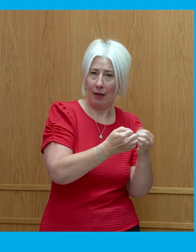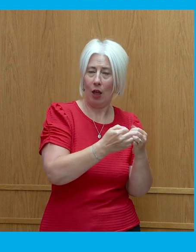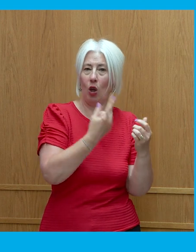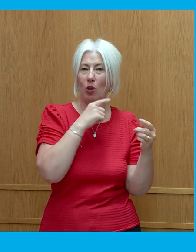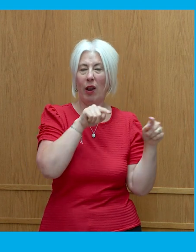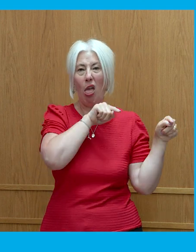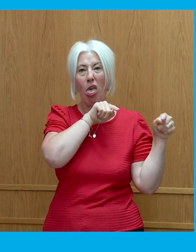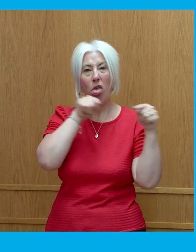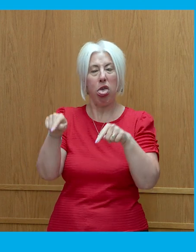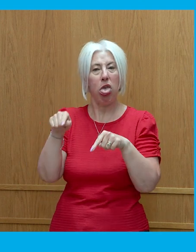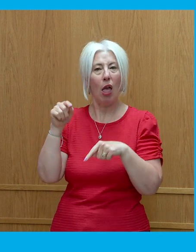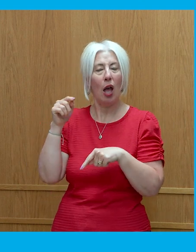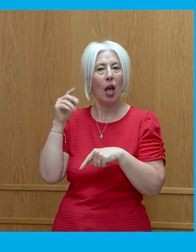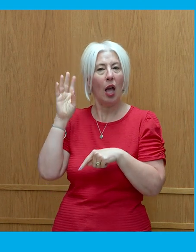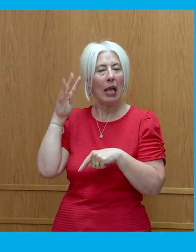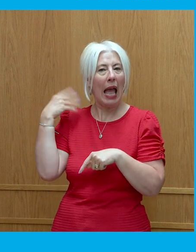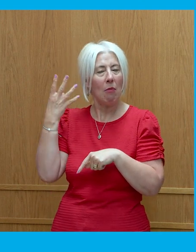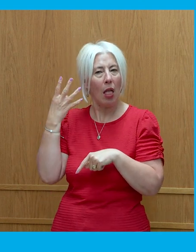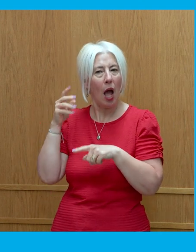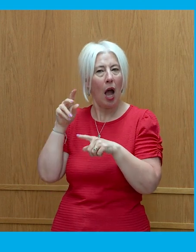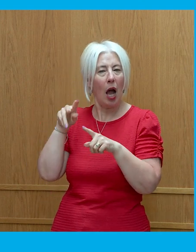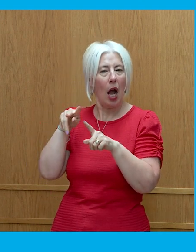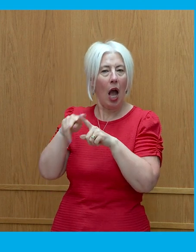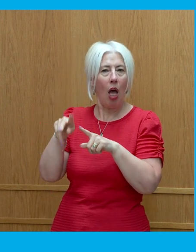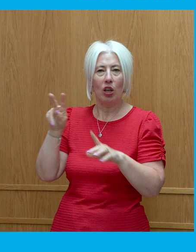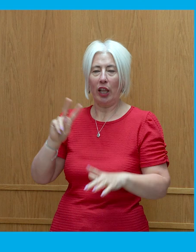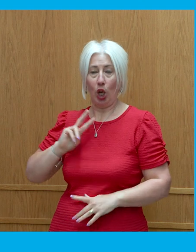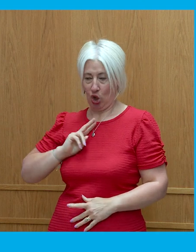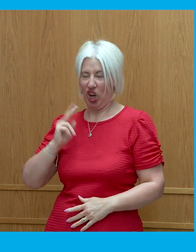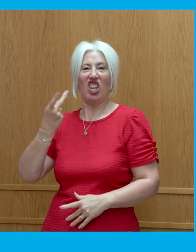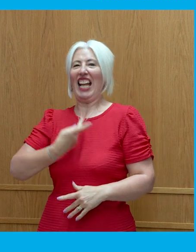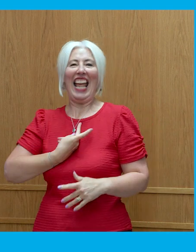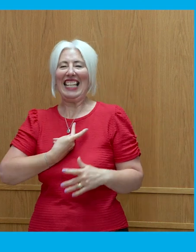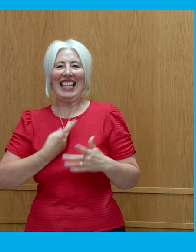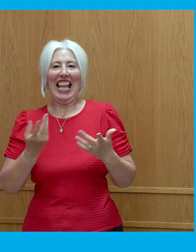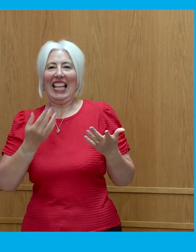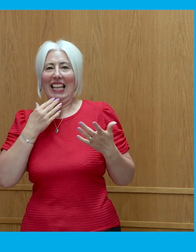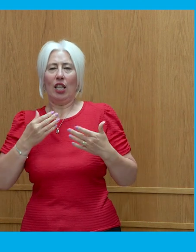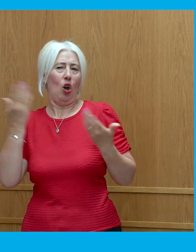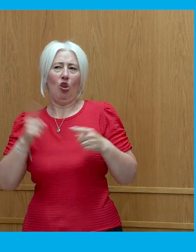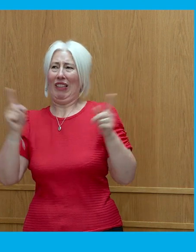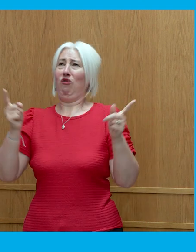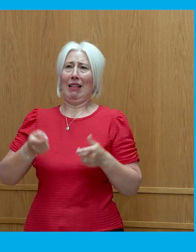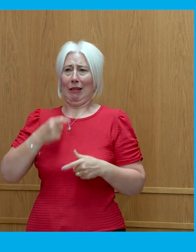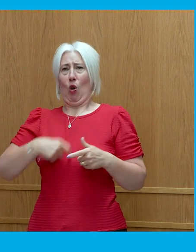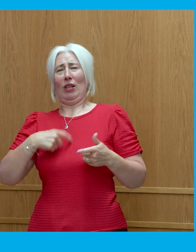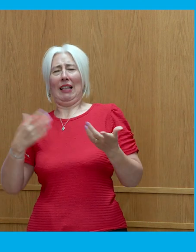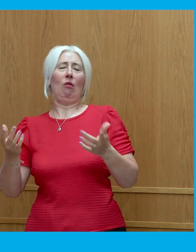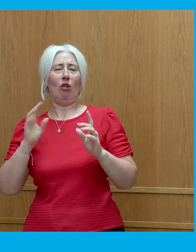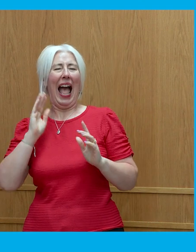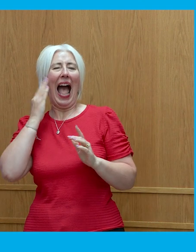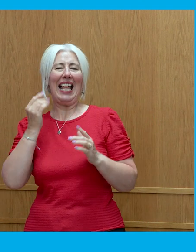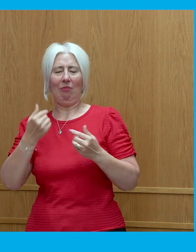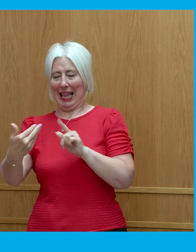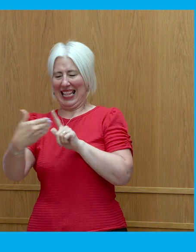attack Kamala Harris over switching her identity as he claims that she does, is there a